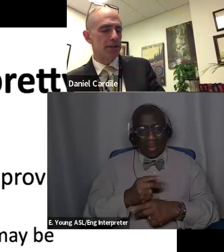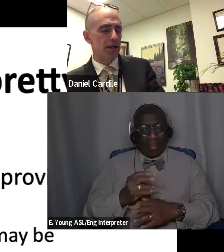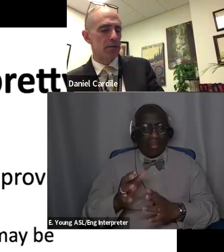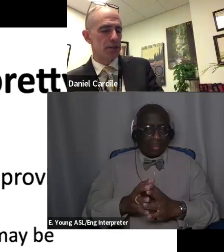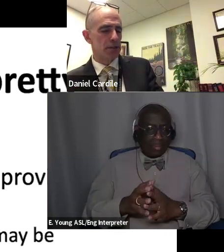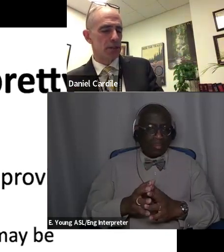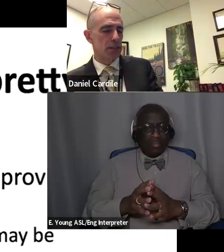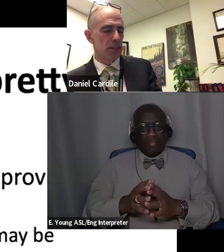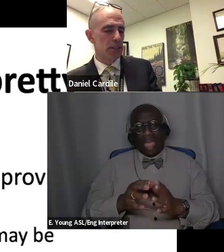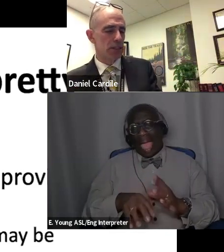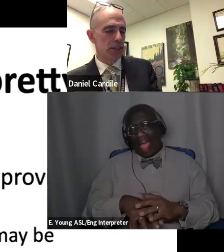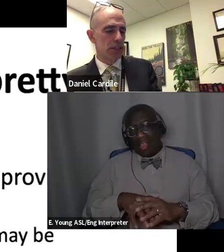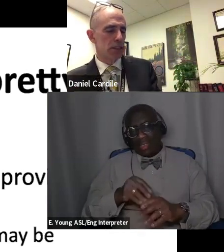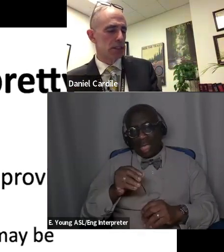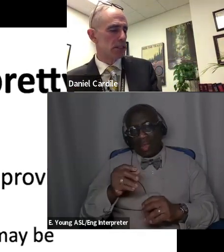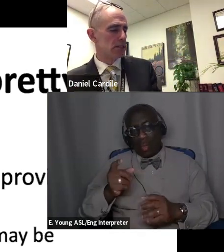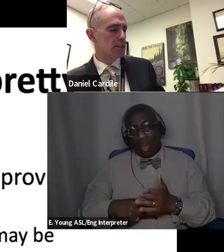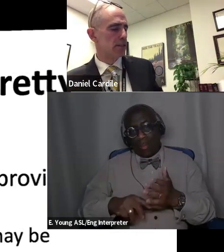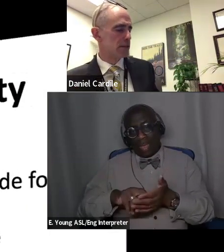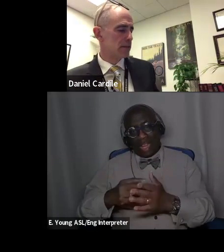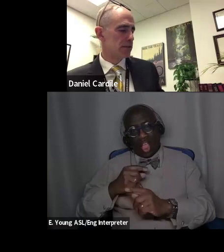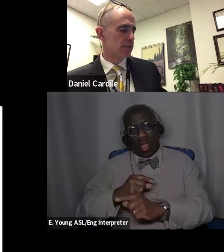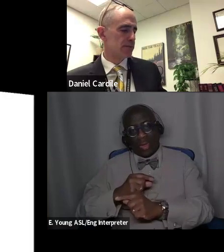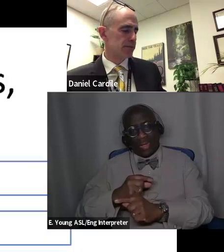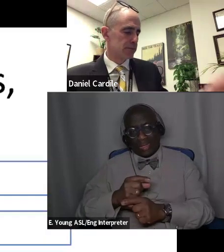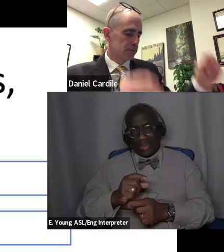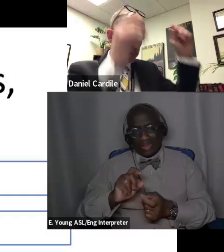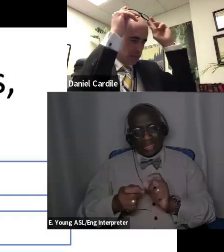All right, next slide, please.